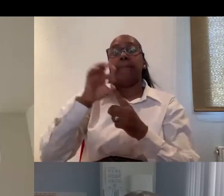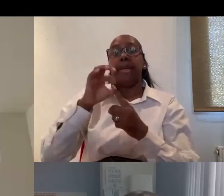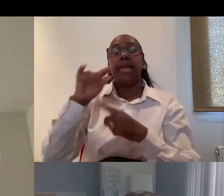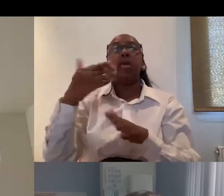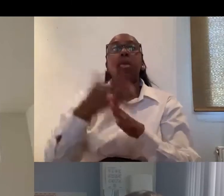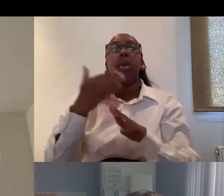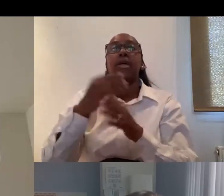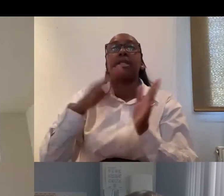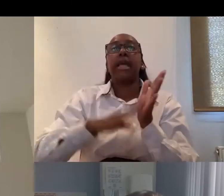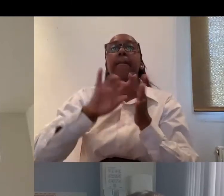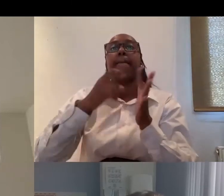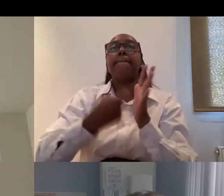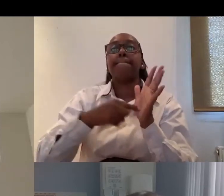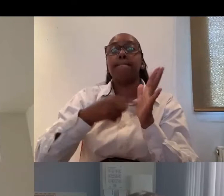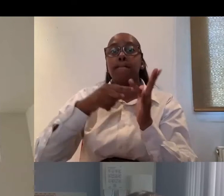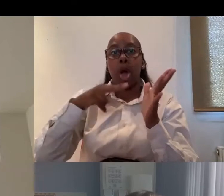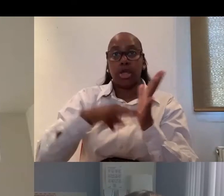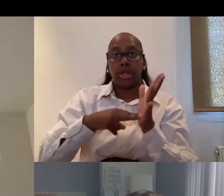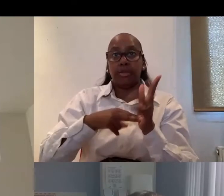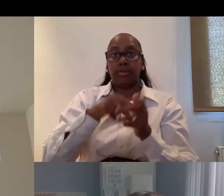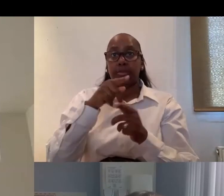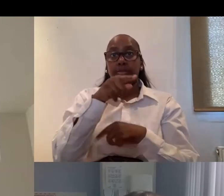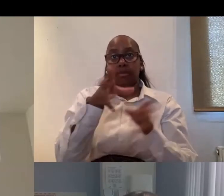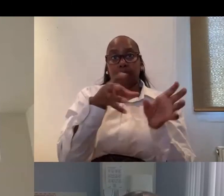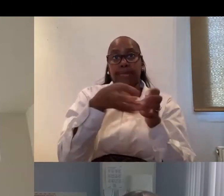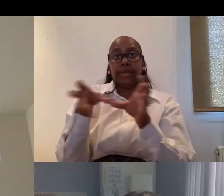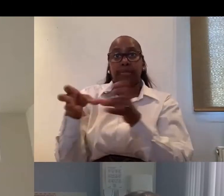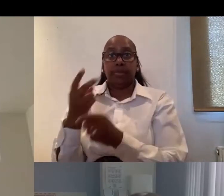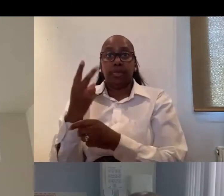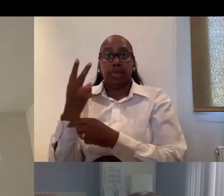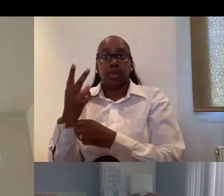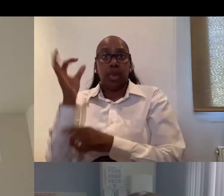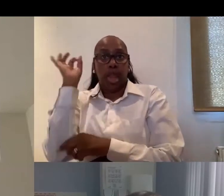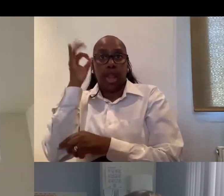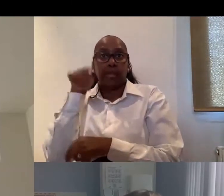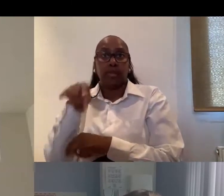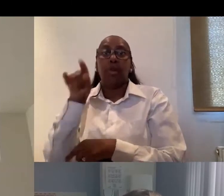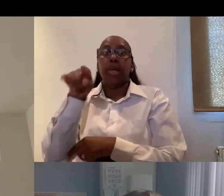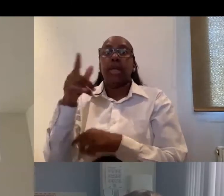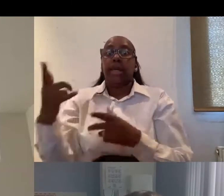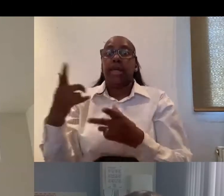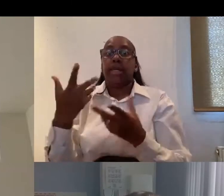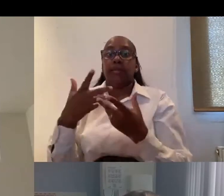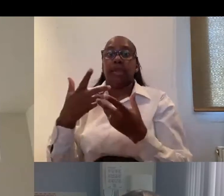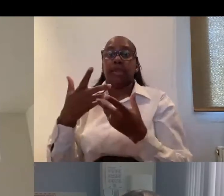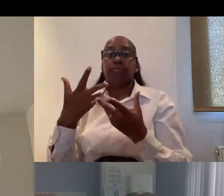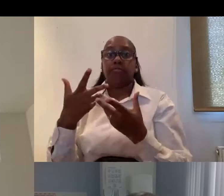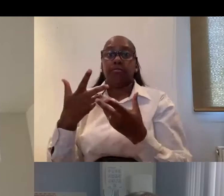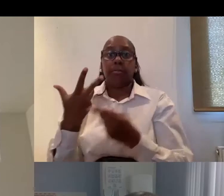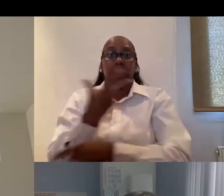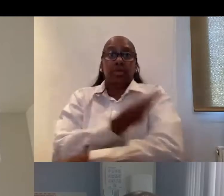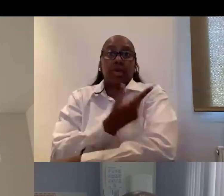work across 2 GP surgeries in the borough, and I've been leading the COVID-19 vaccination campaign